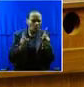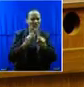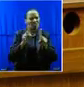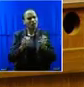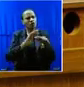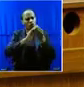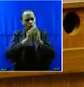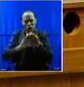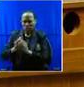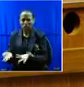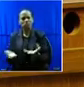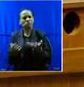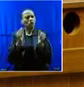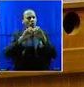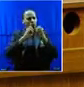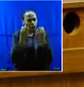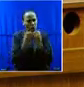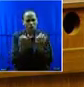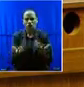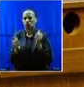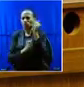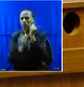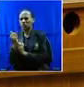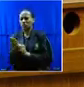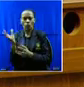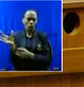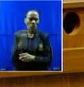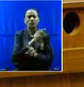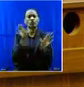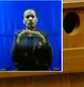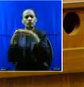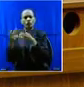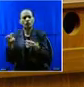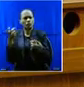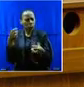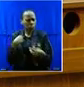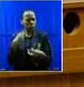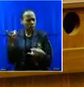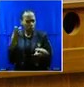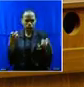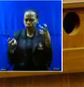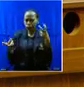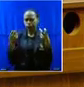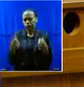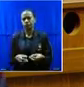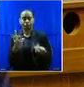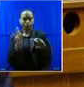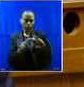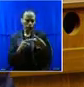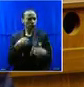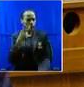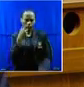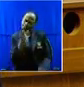that represent our people across the board, and also having realized that